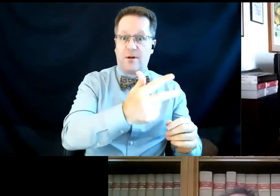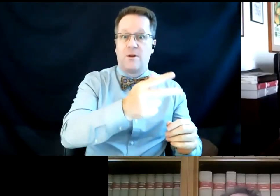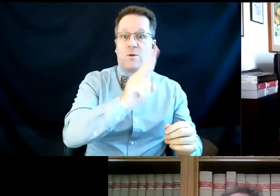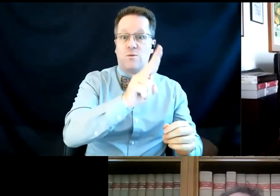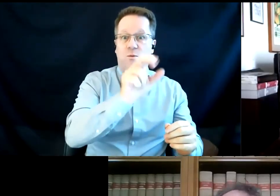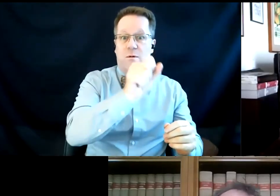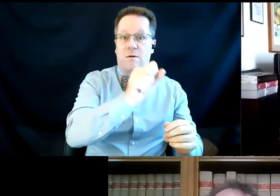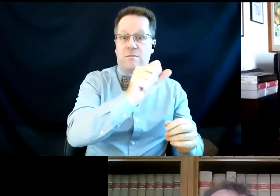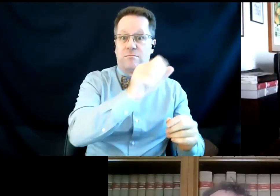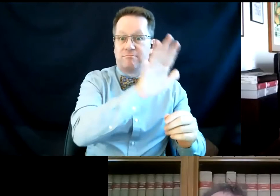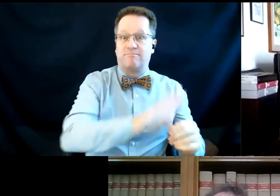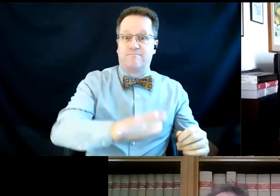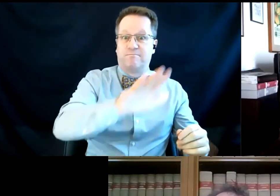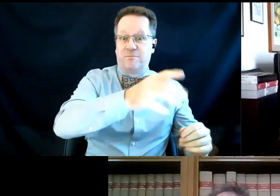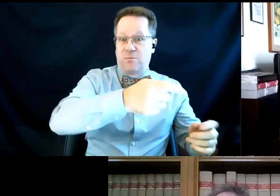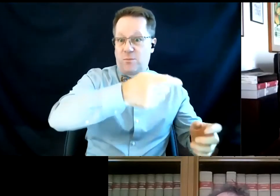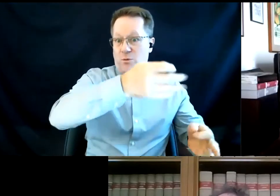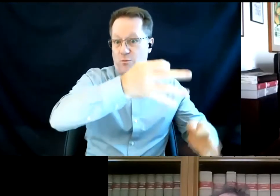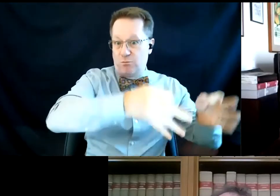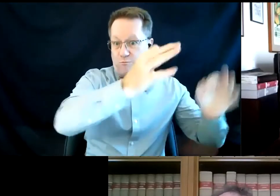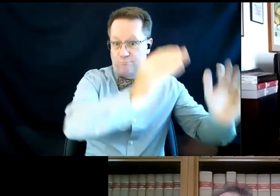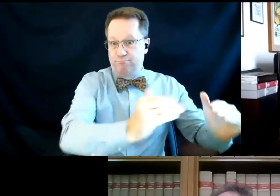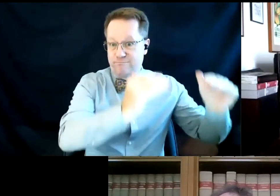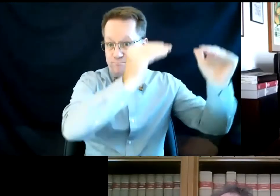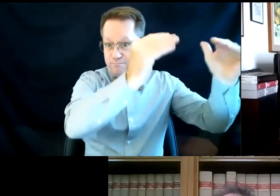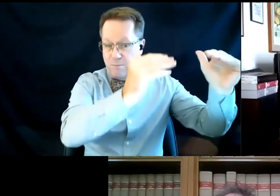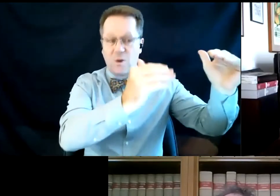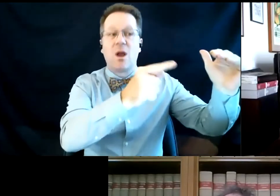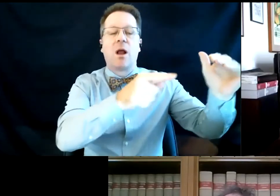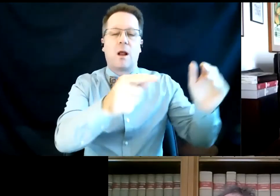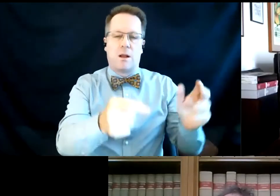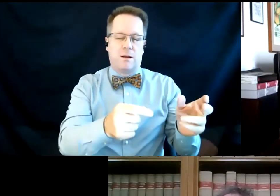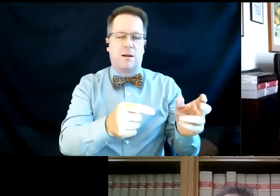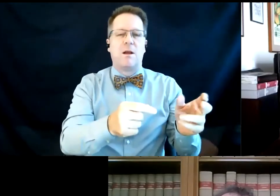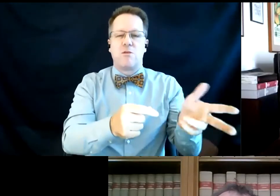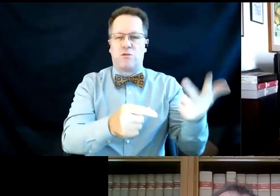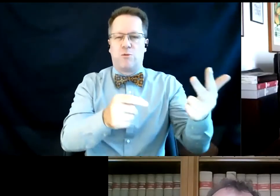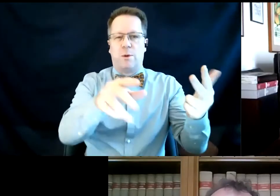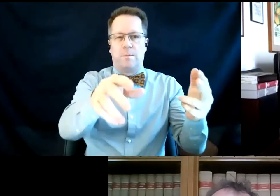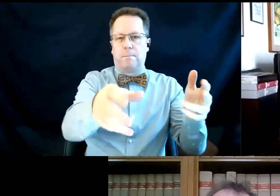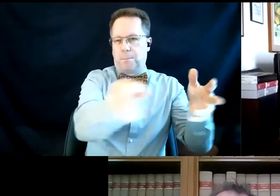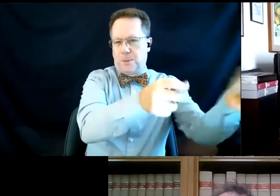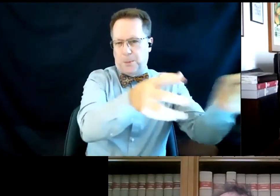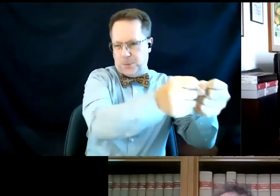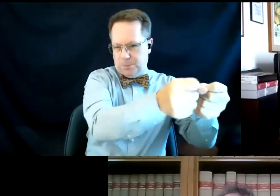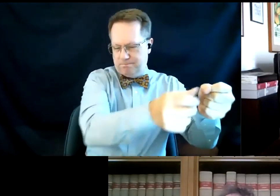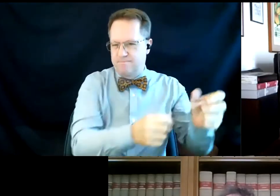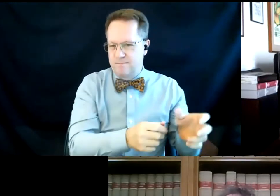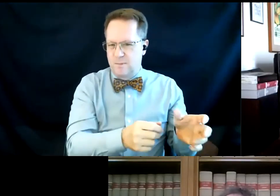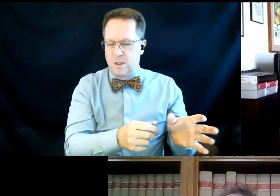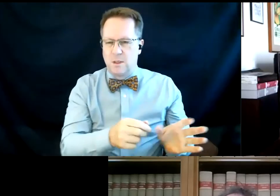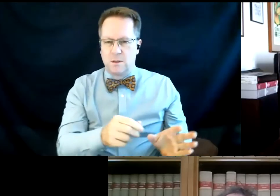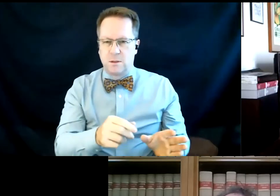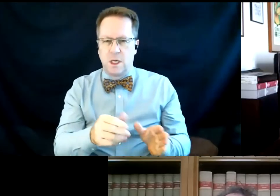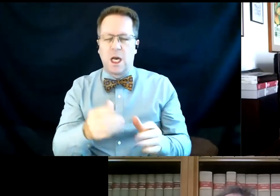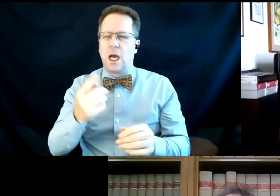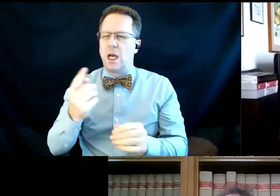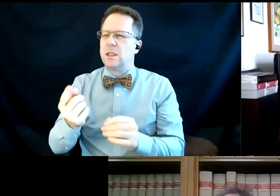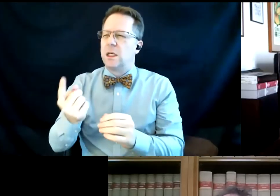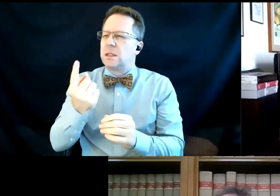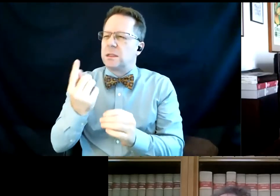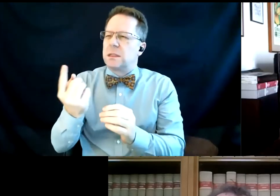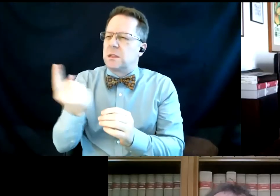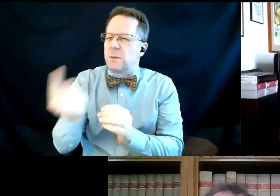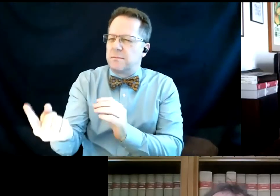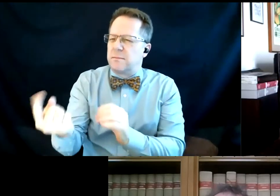appointees. And many people have sort of asked me, how are you going to get anything done before the Supreme Court